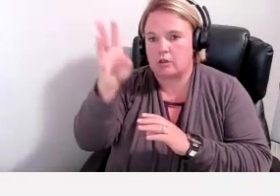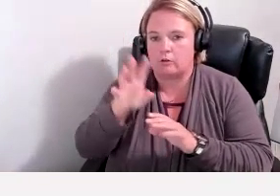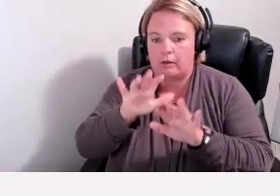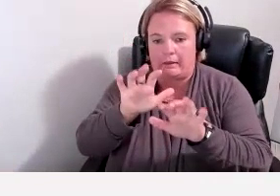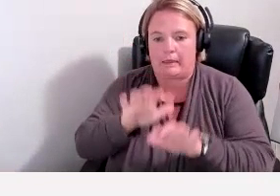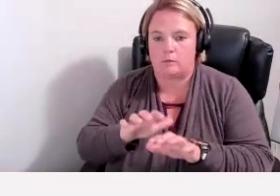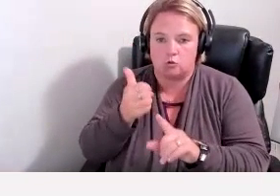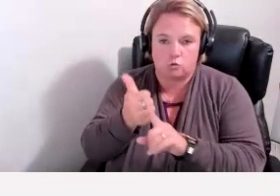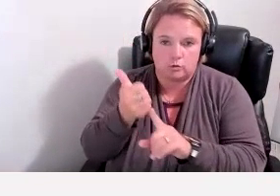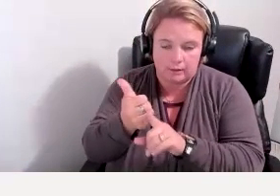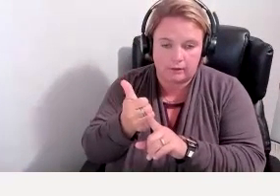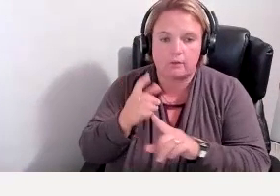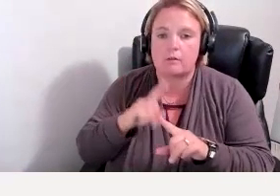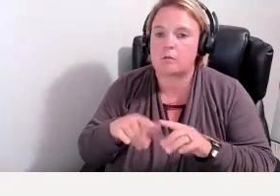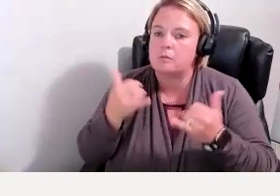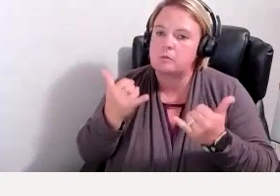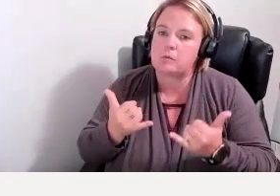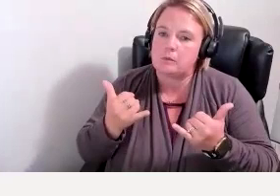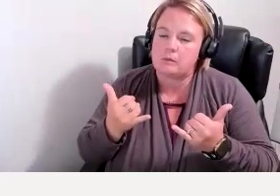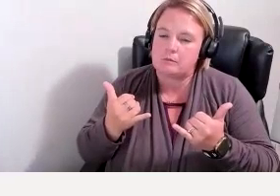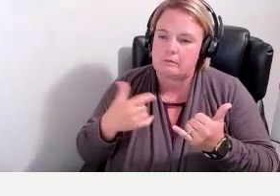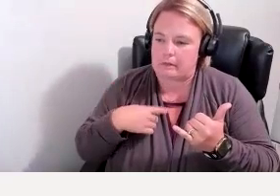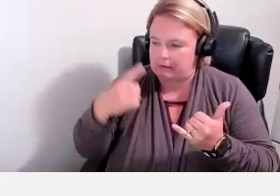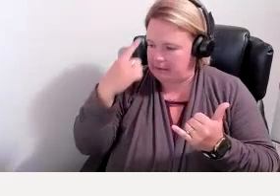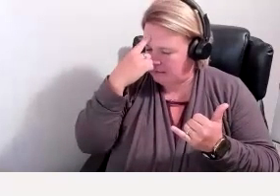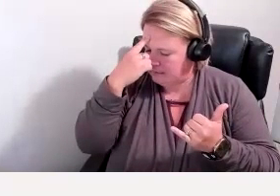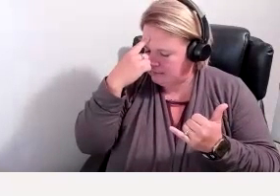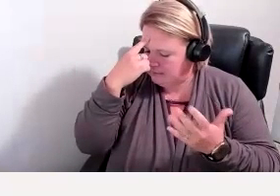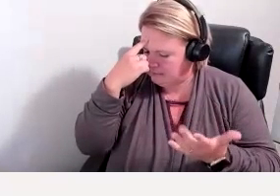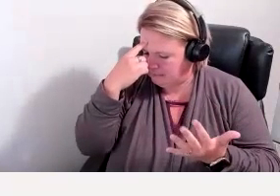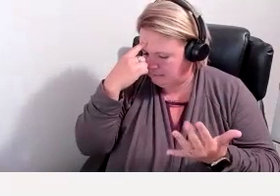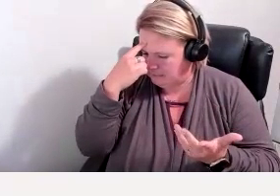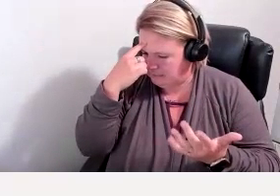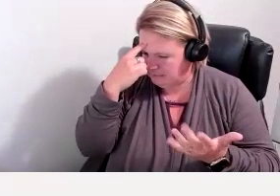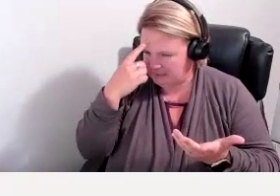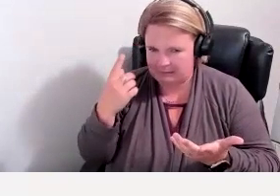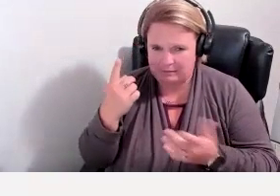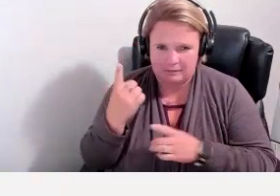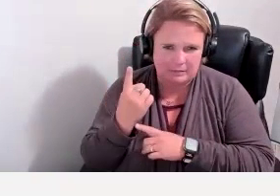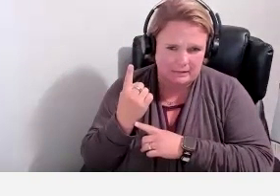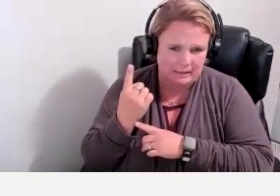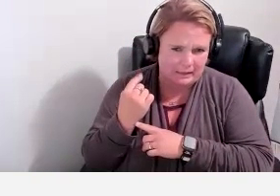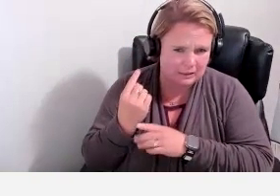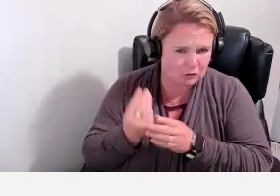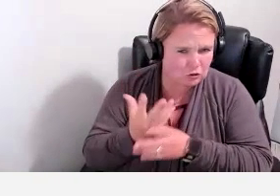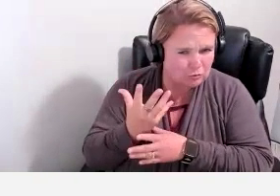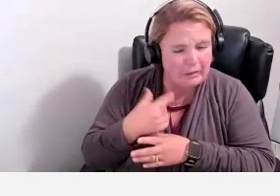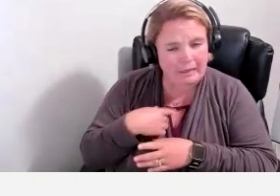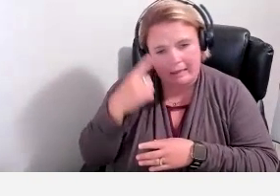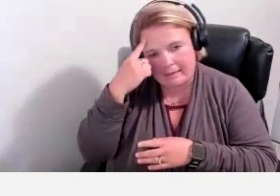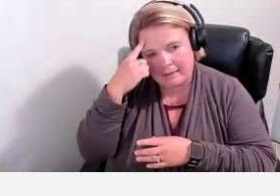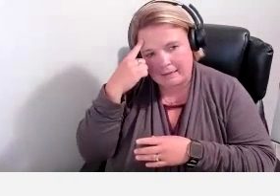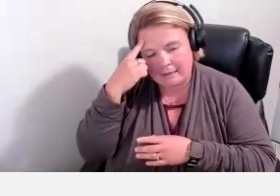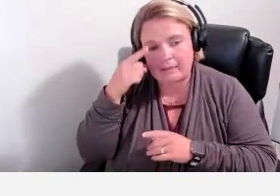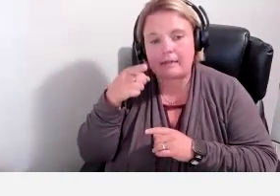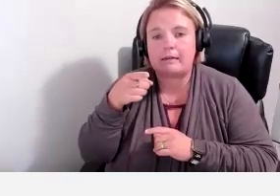video. But now, I believe it was, I can't remember exactly when either, maybe last spring or so, Canvas